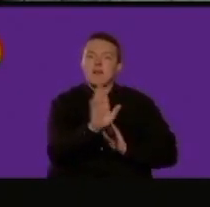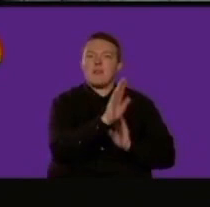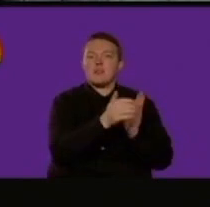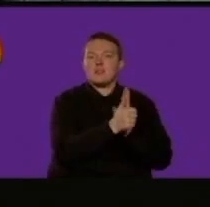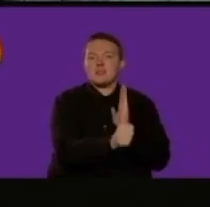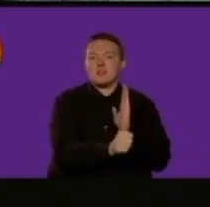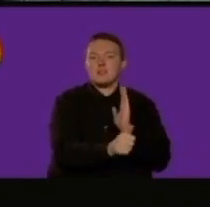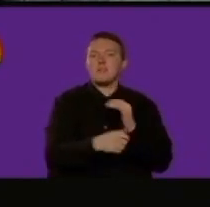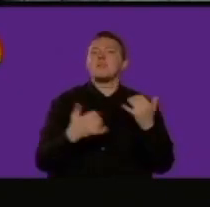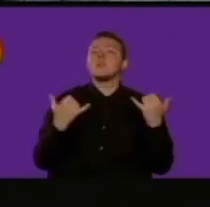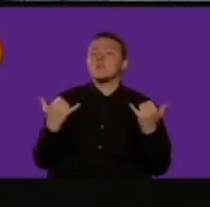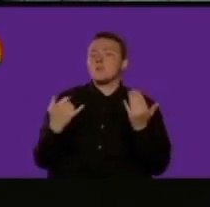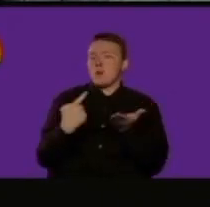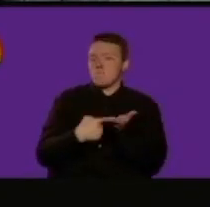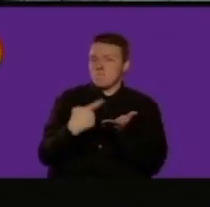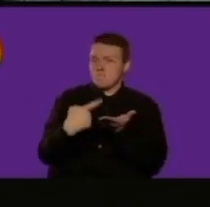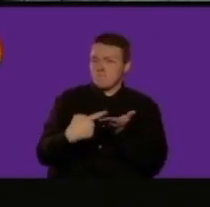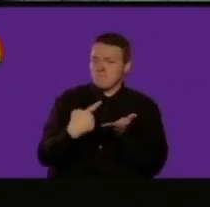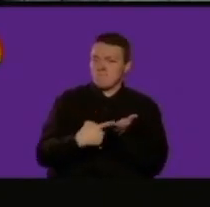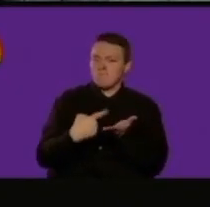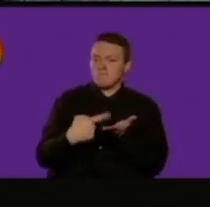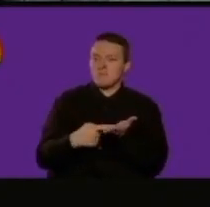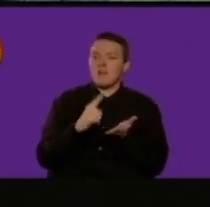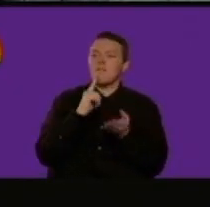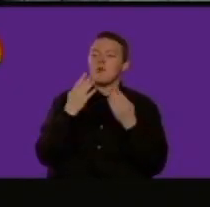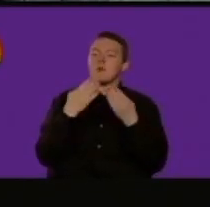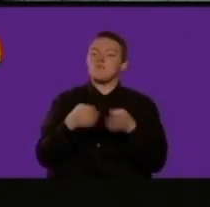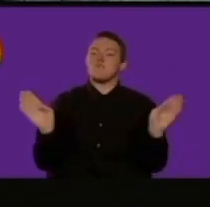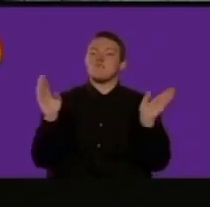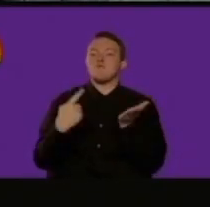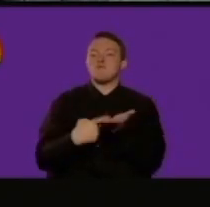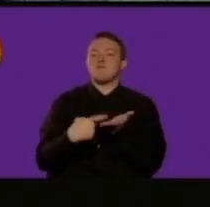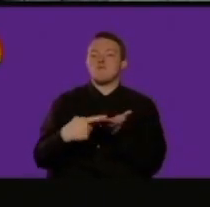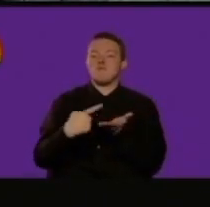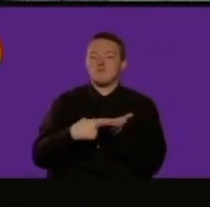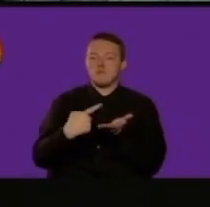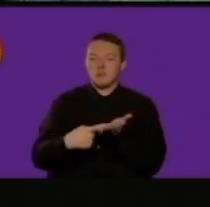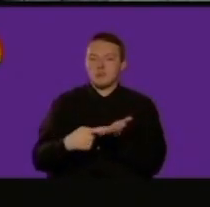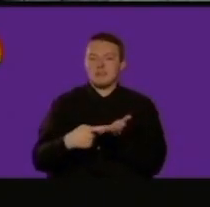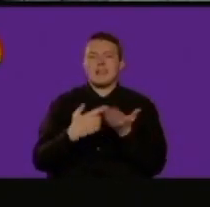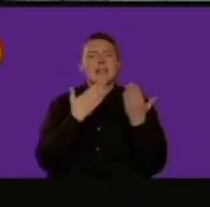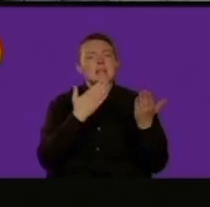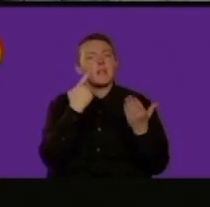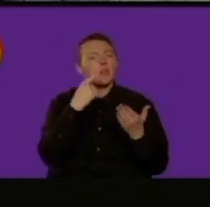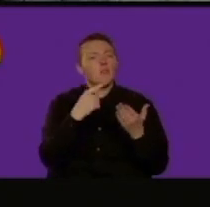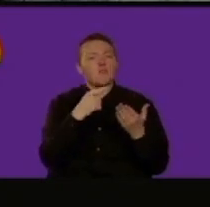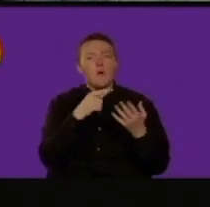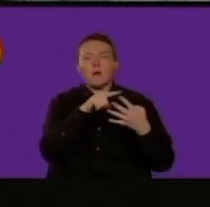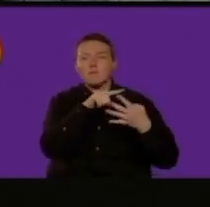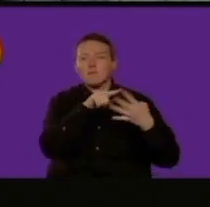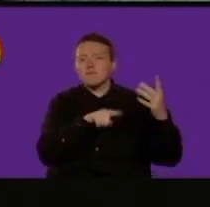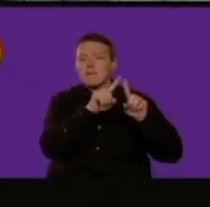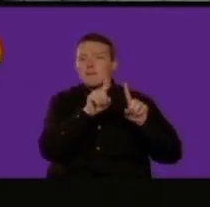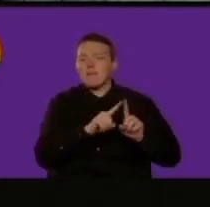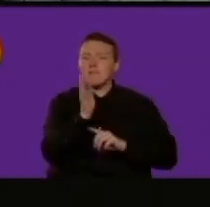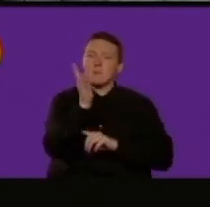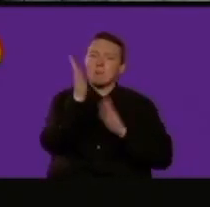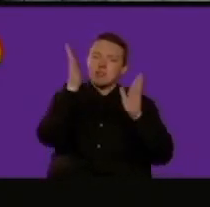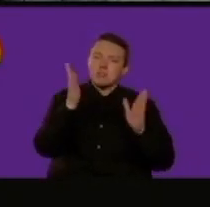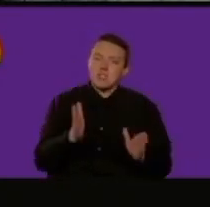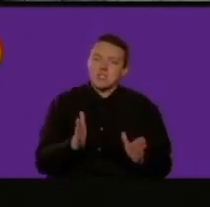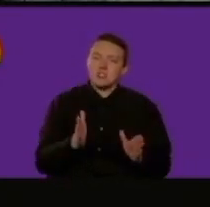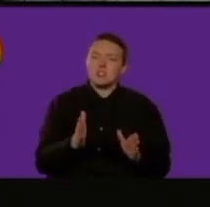has created or a group of them. And what is this project showing about the pedagogy or